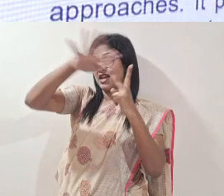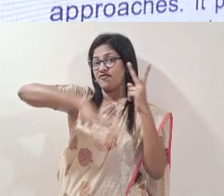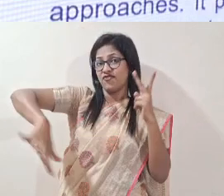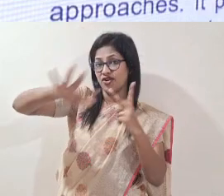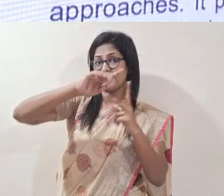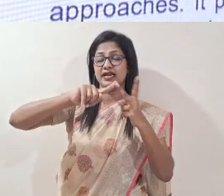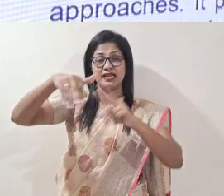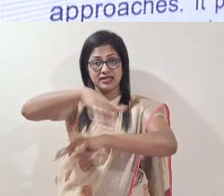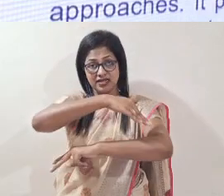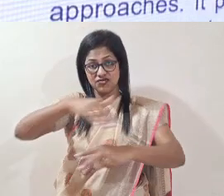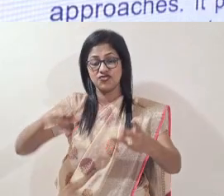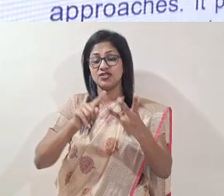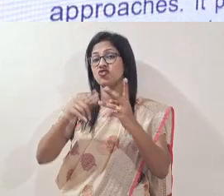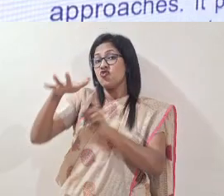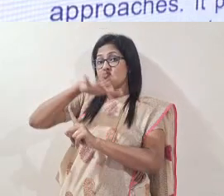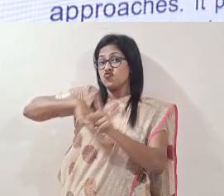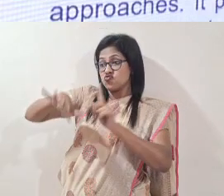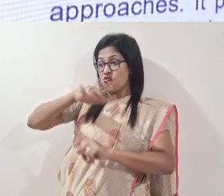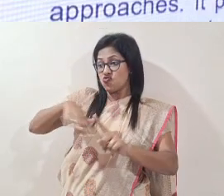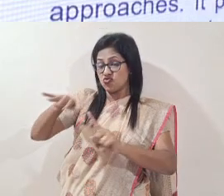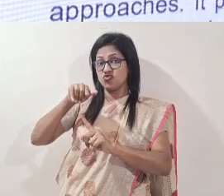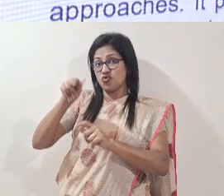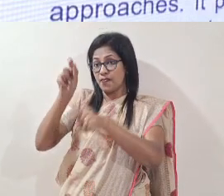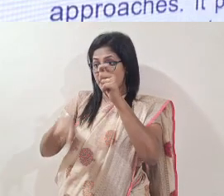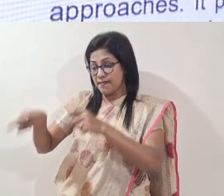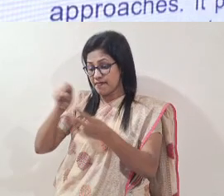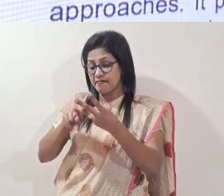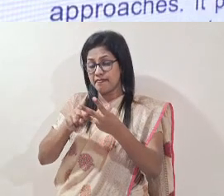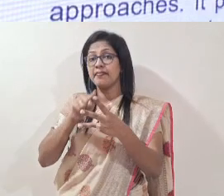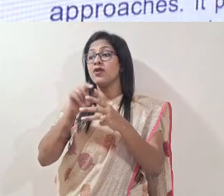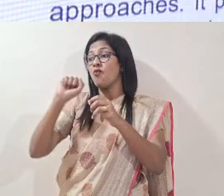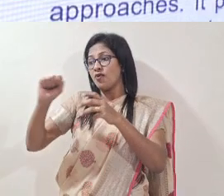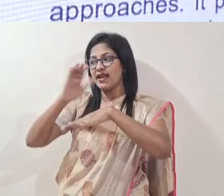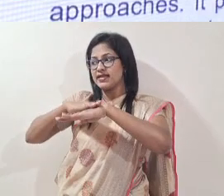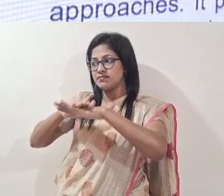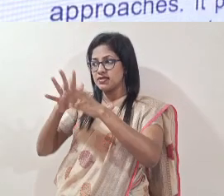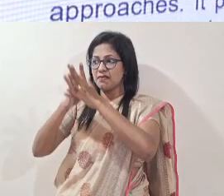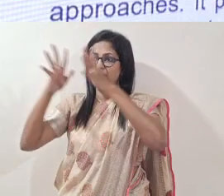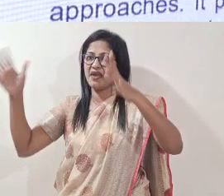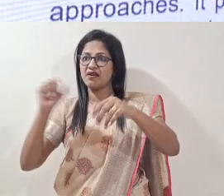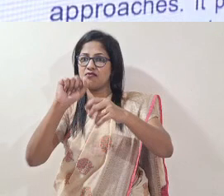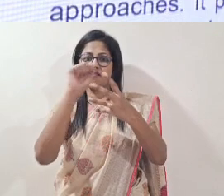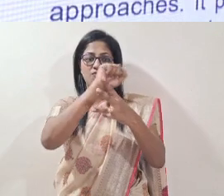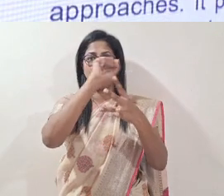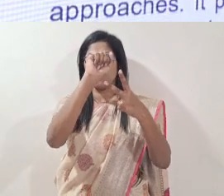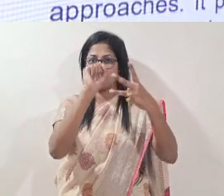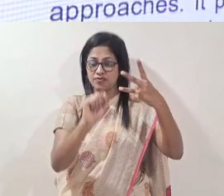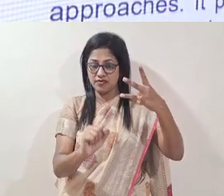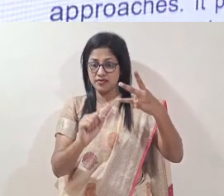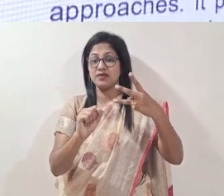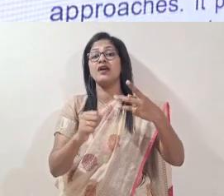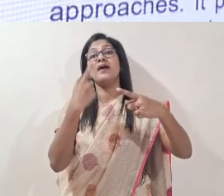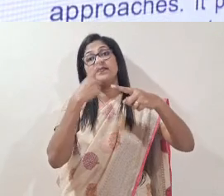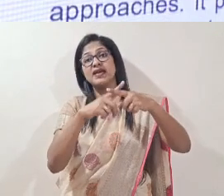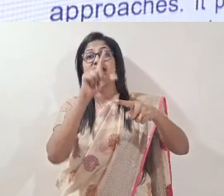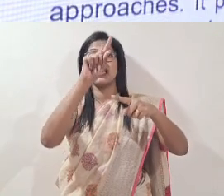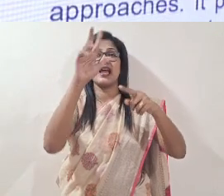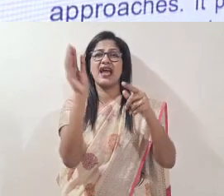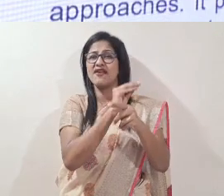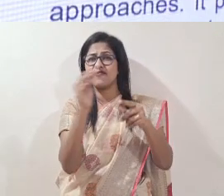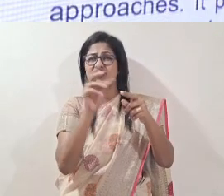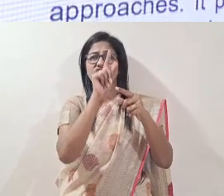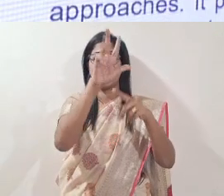sociologists who have vast experience in their area. Average 18 years of